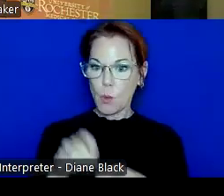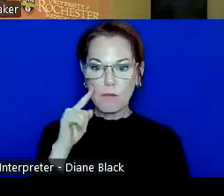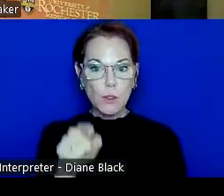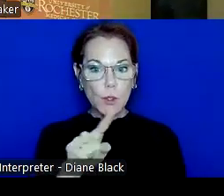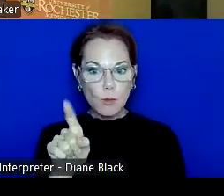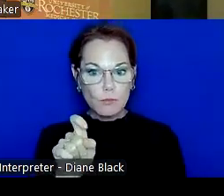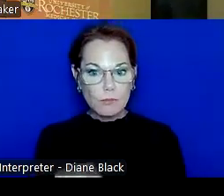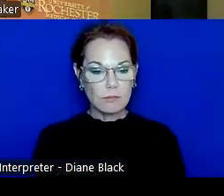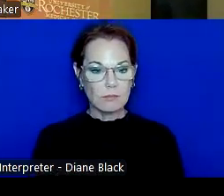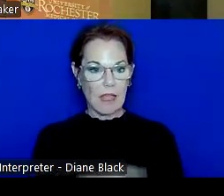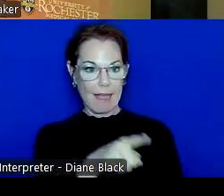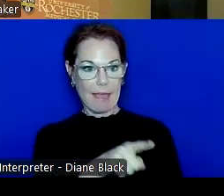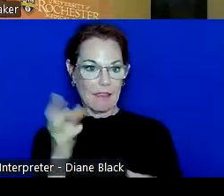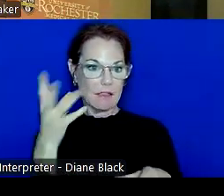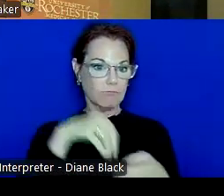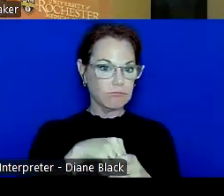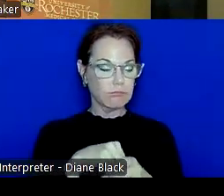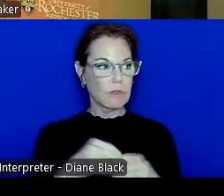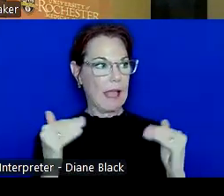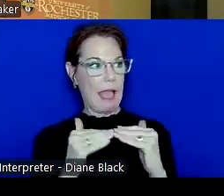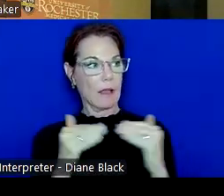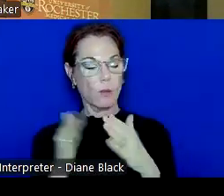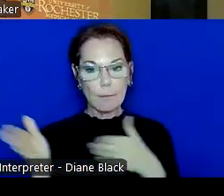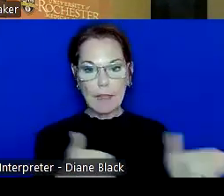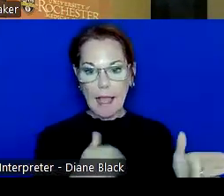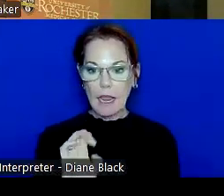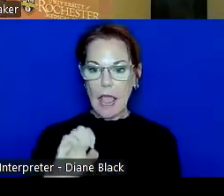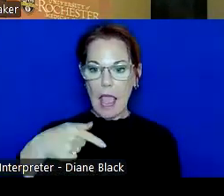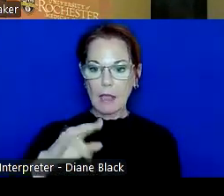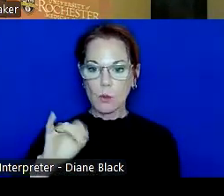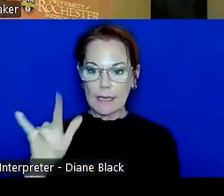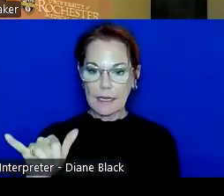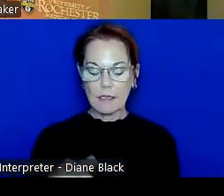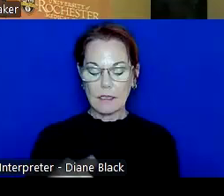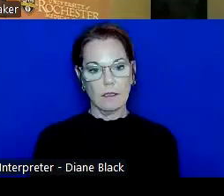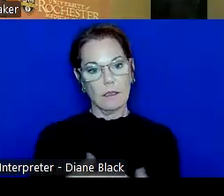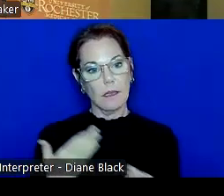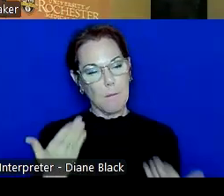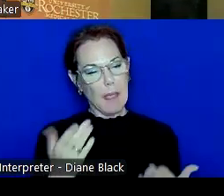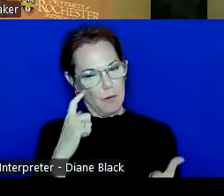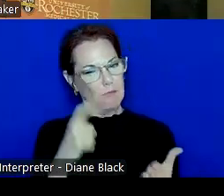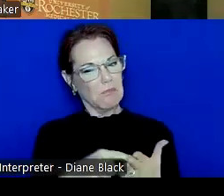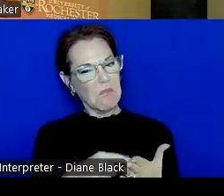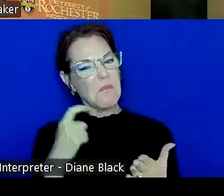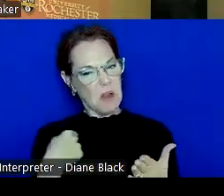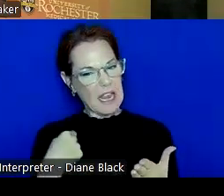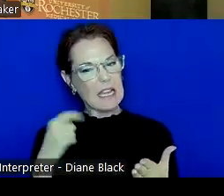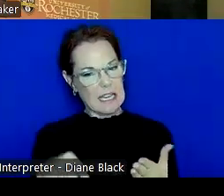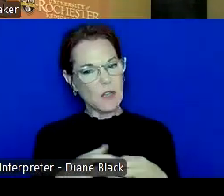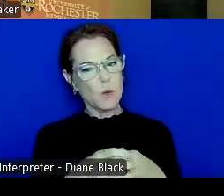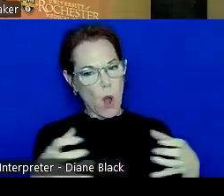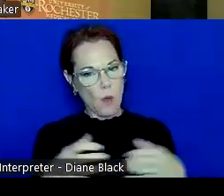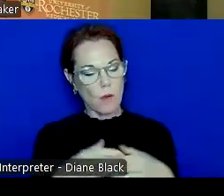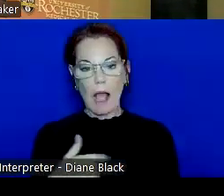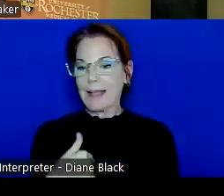of the equity plan and something you want to be a part of saying, hey, maybe there is growth that needs to be done? I'm not here to tell you what to do with